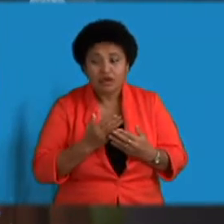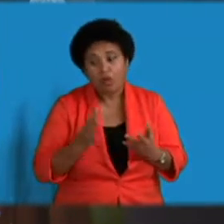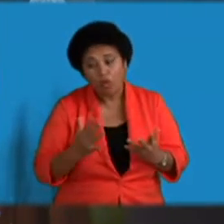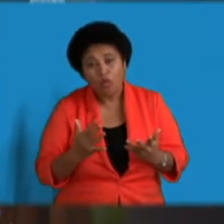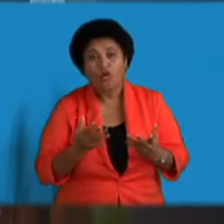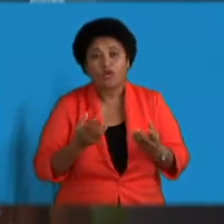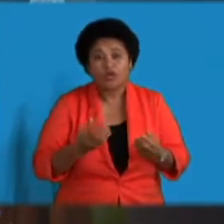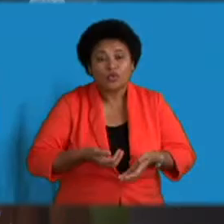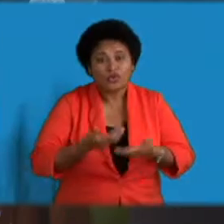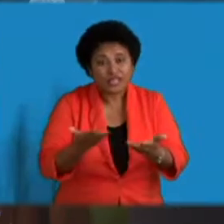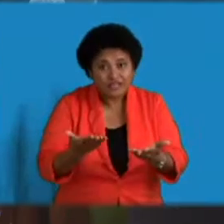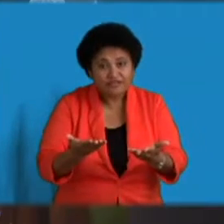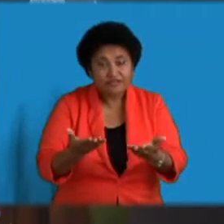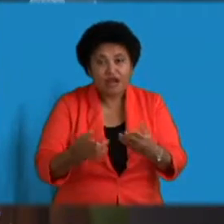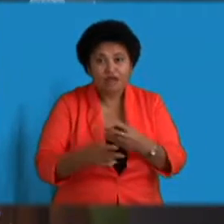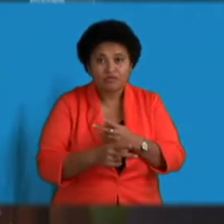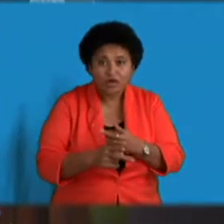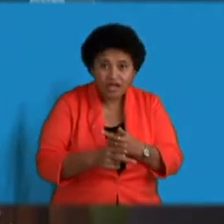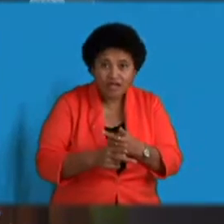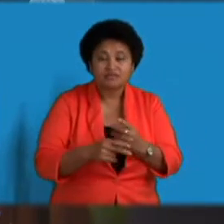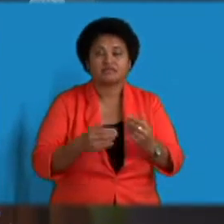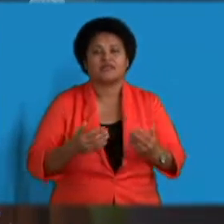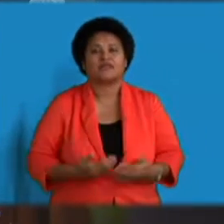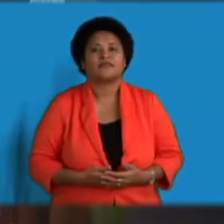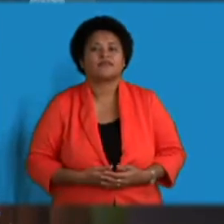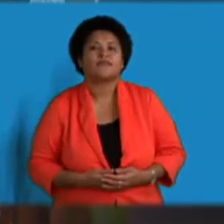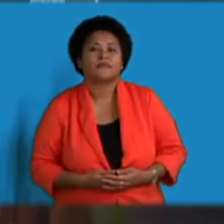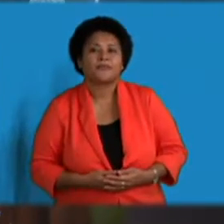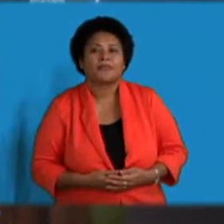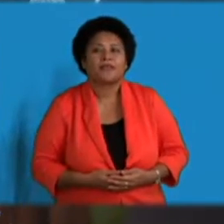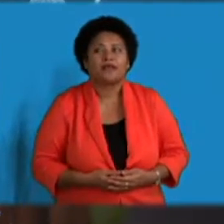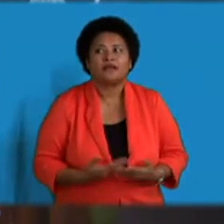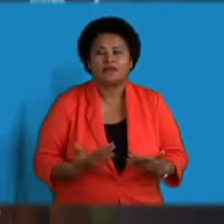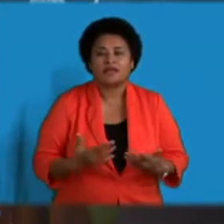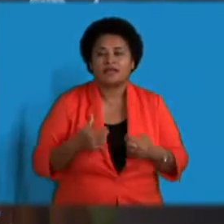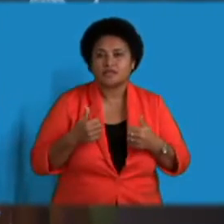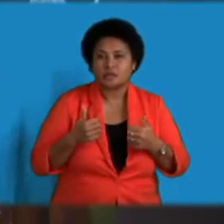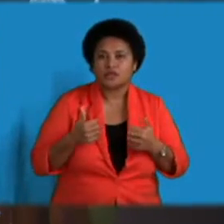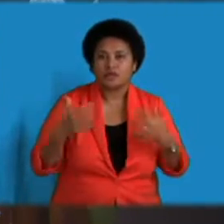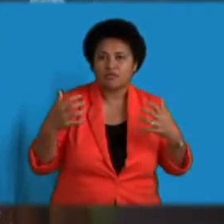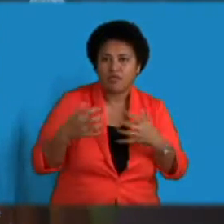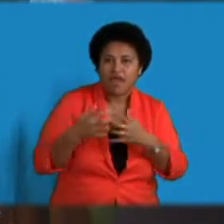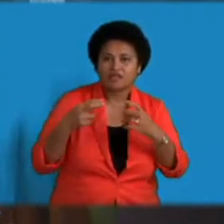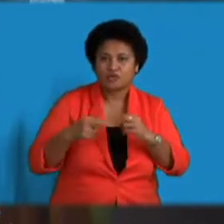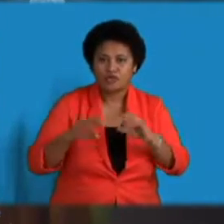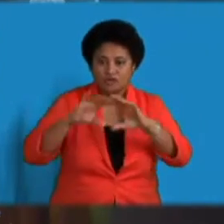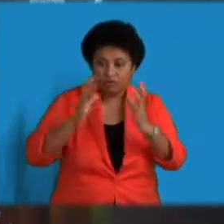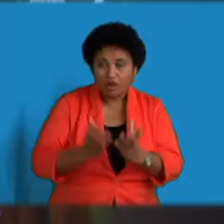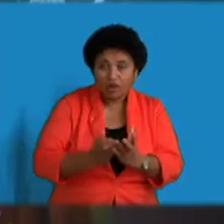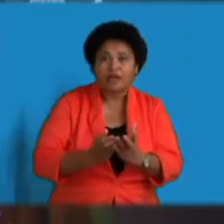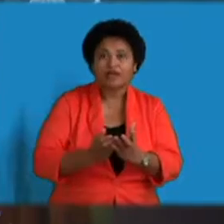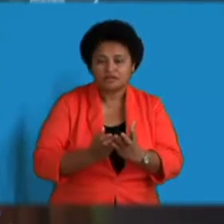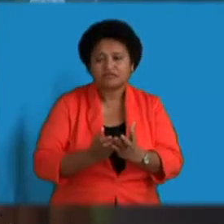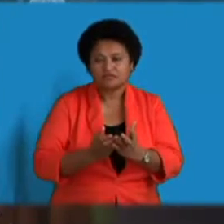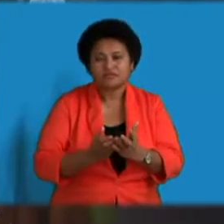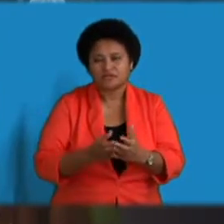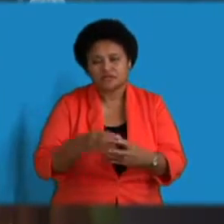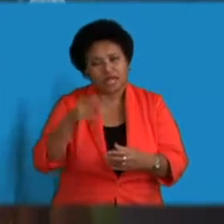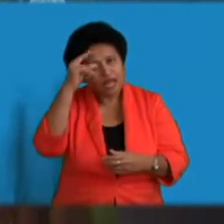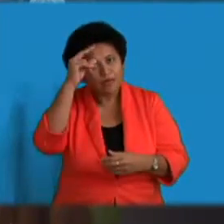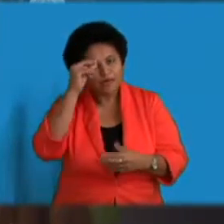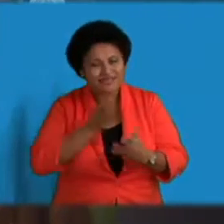products, but responsive and to the global situation, Madam Speaker. Madam Speaker,